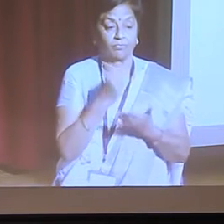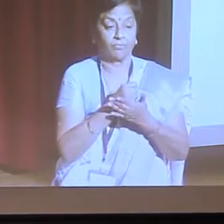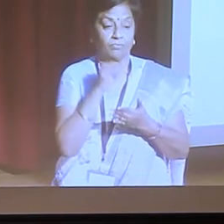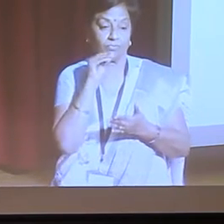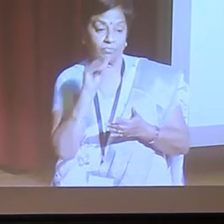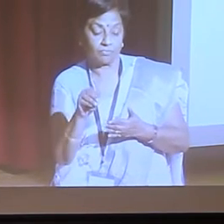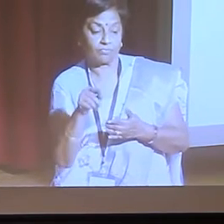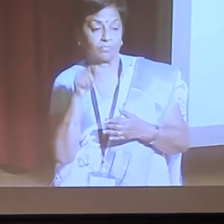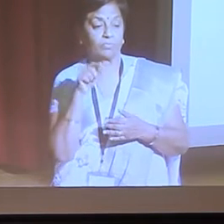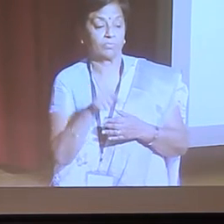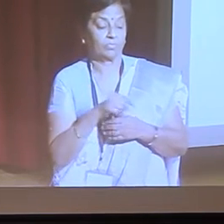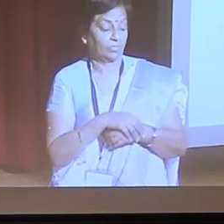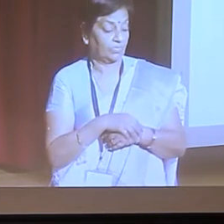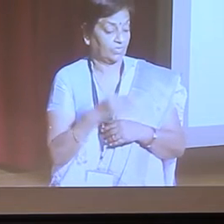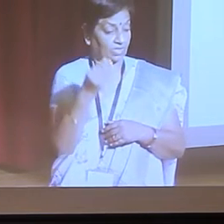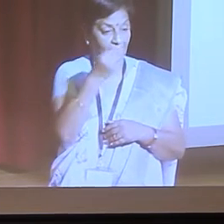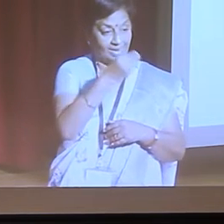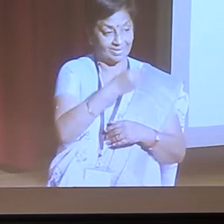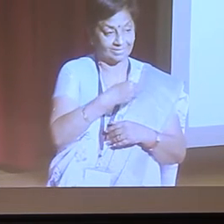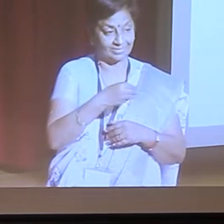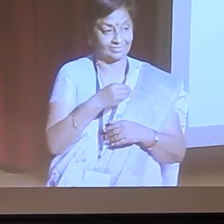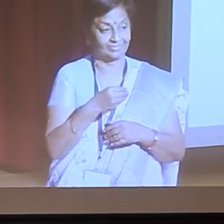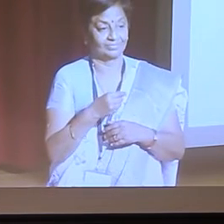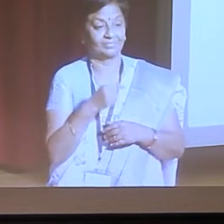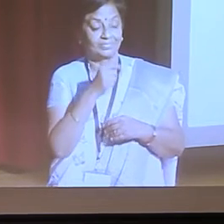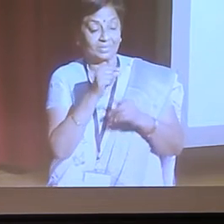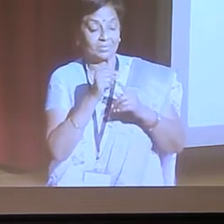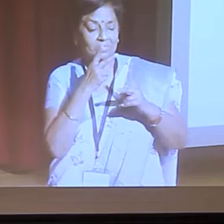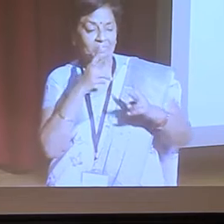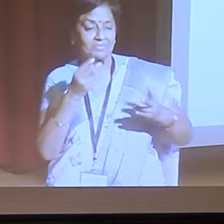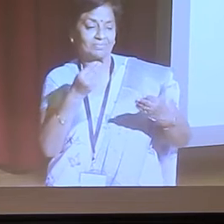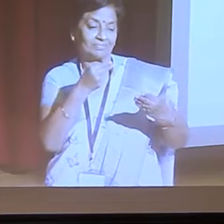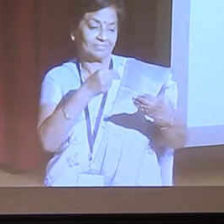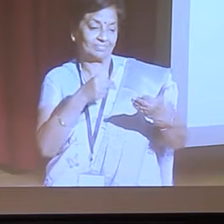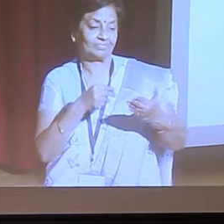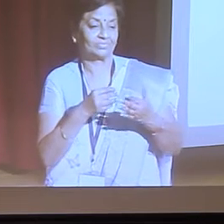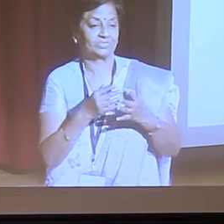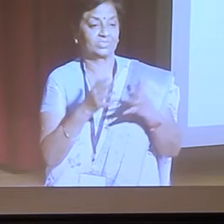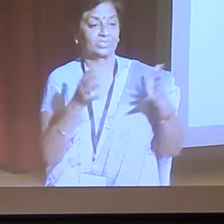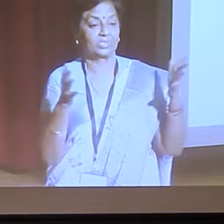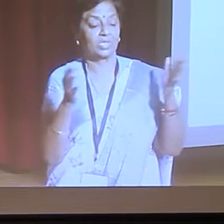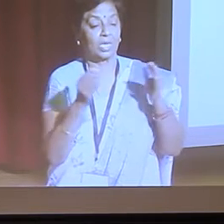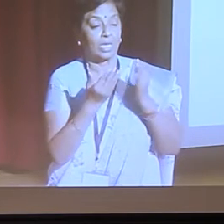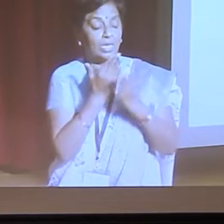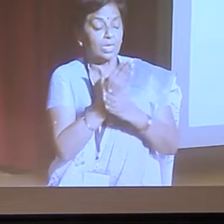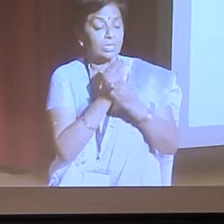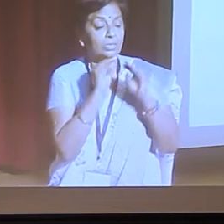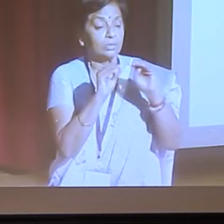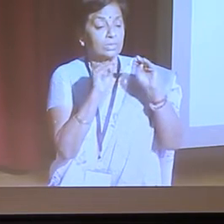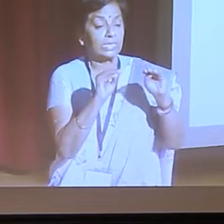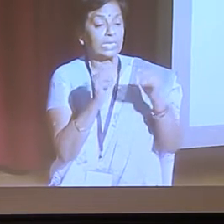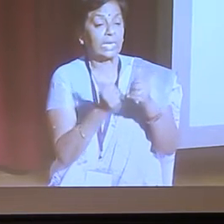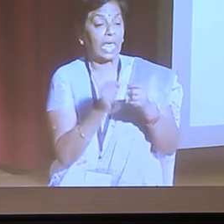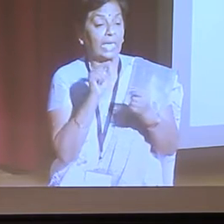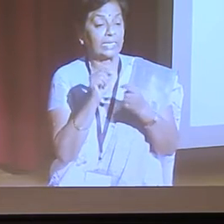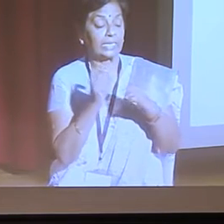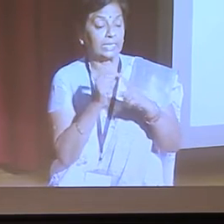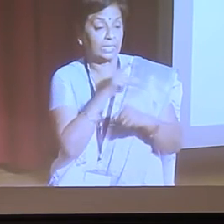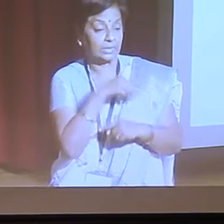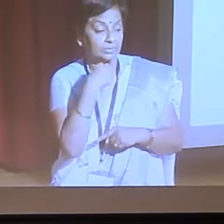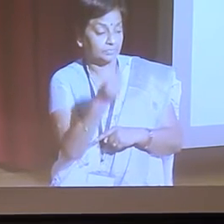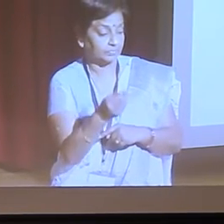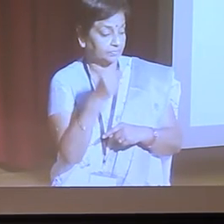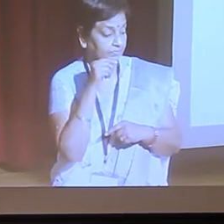such as visual art, for example, paintings. Technology has come to aid in at least two